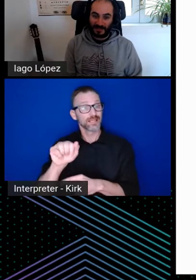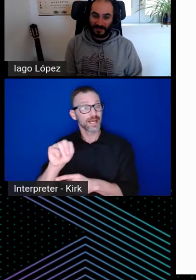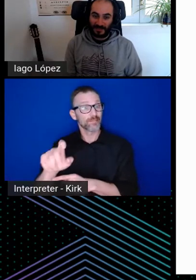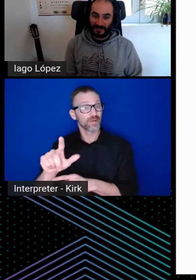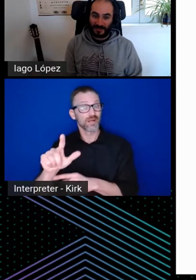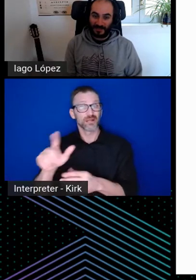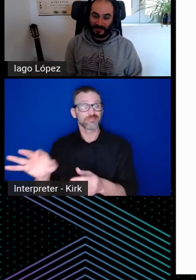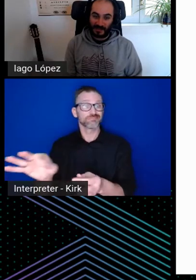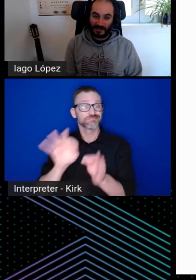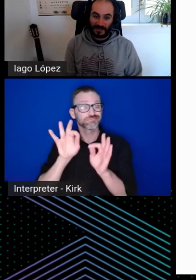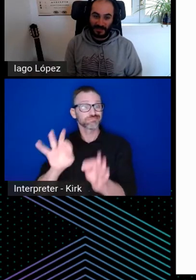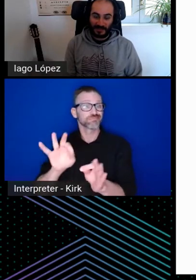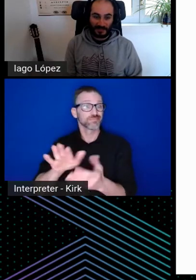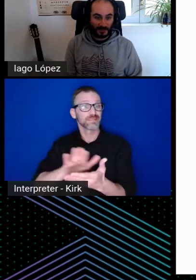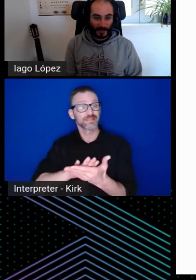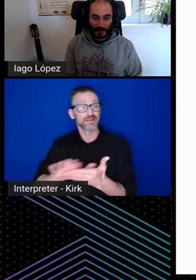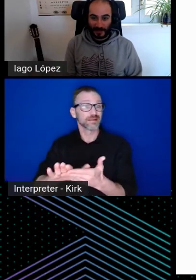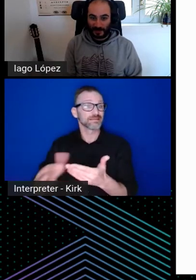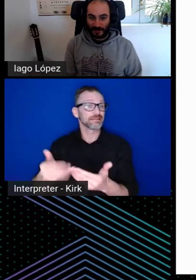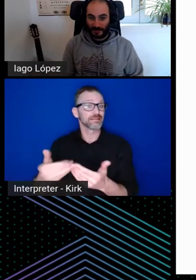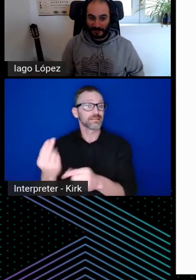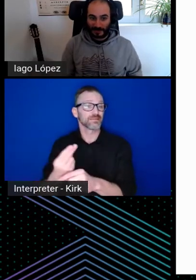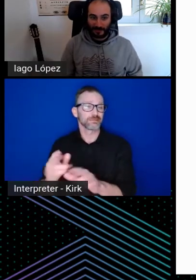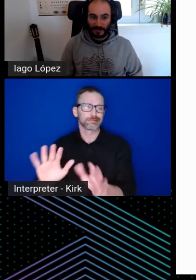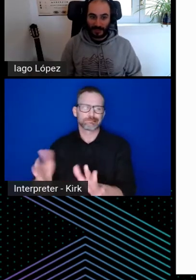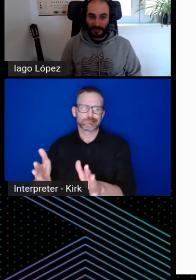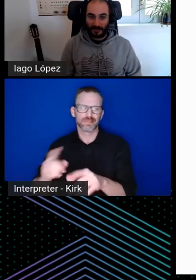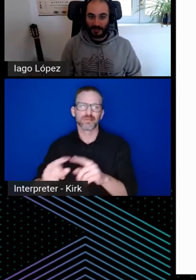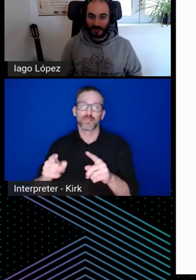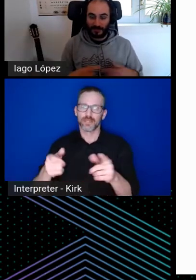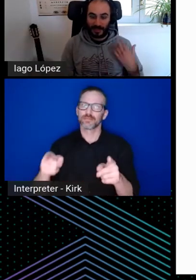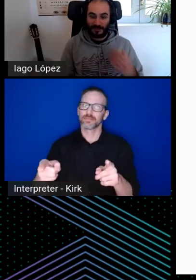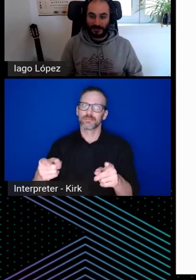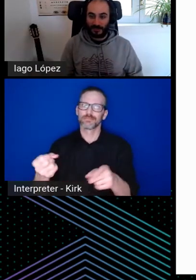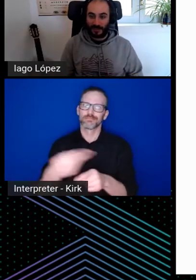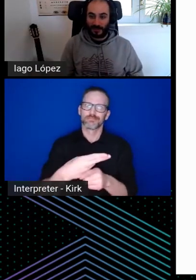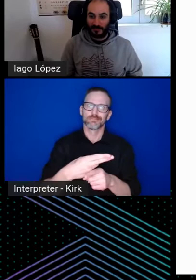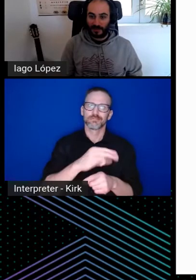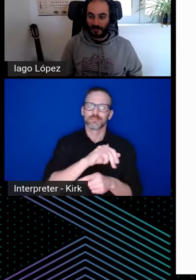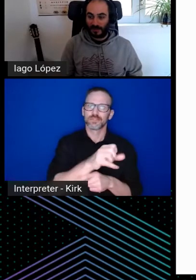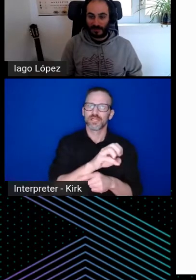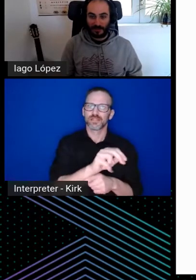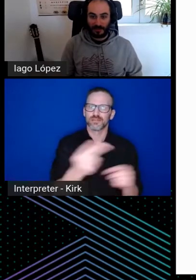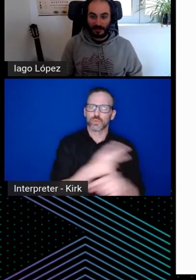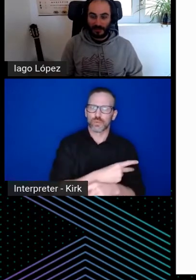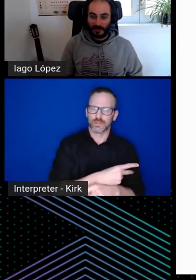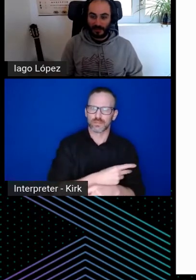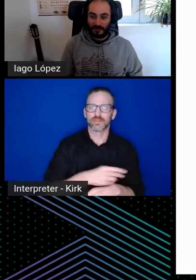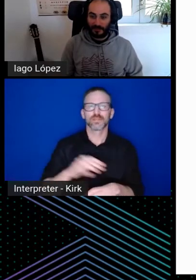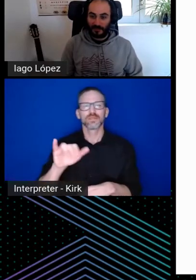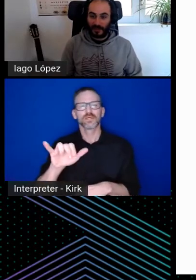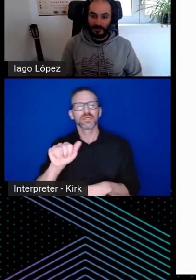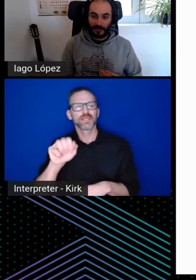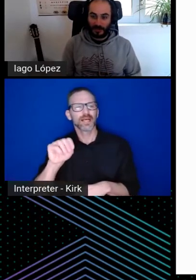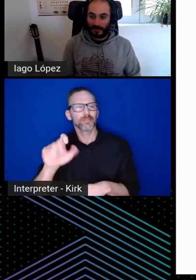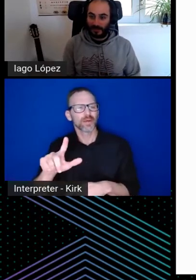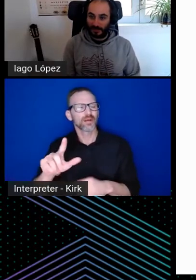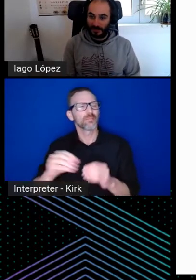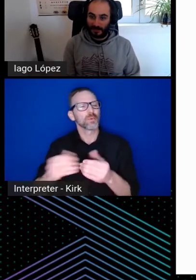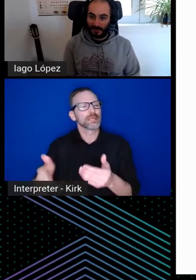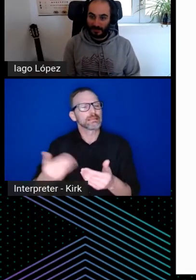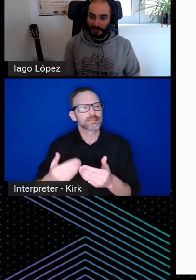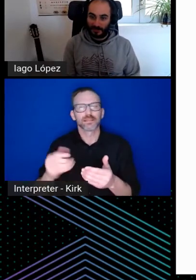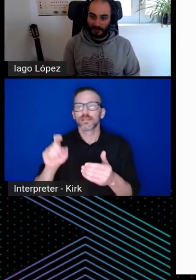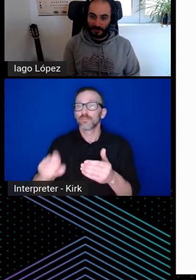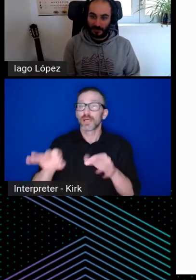nicer than JSON. And yeah, it also adds some extras to make your life easier. Like you don't have to define